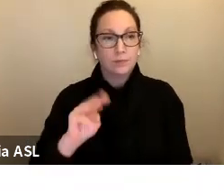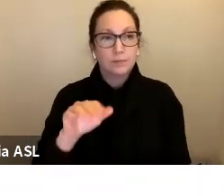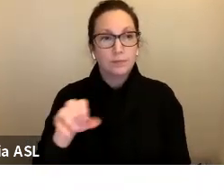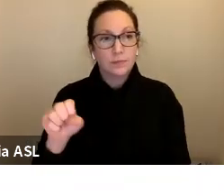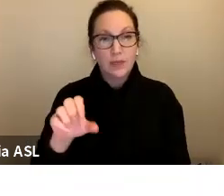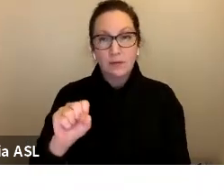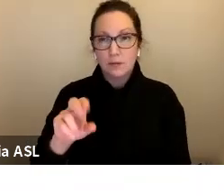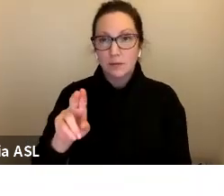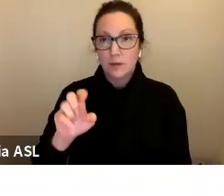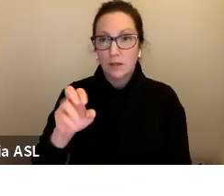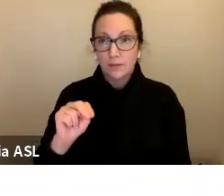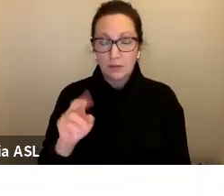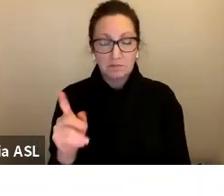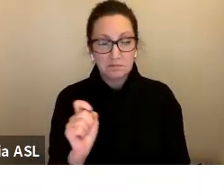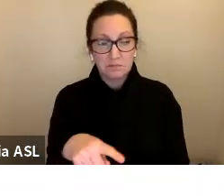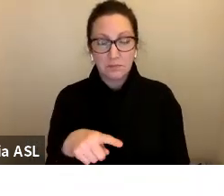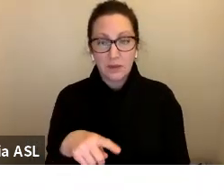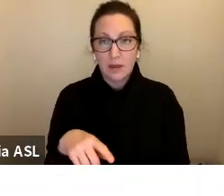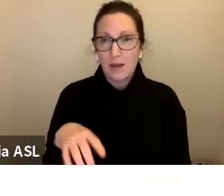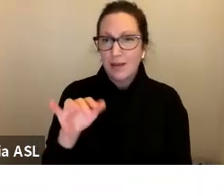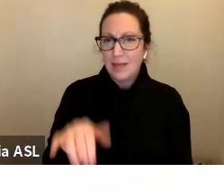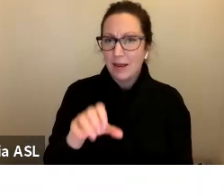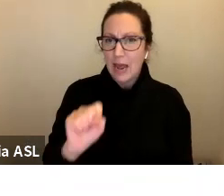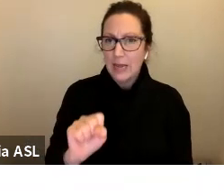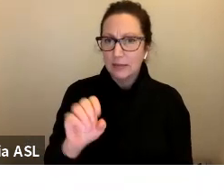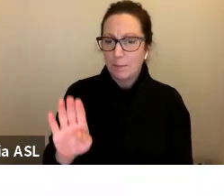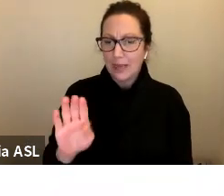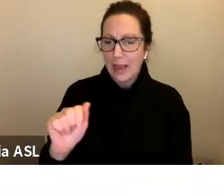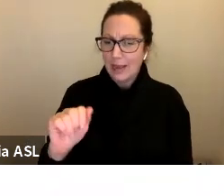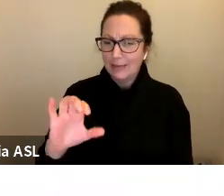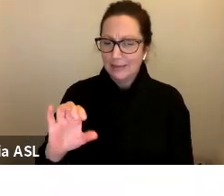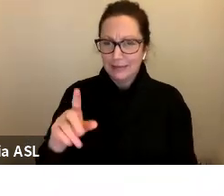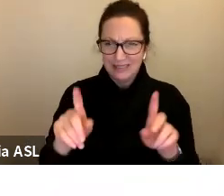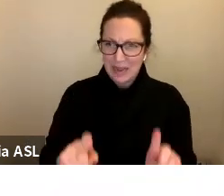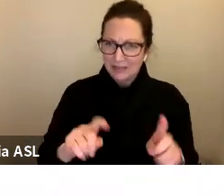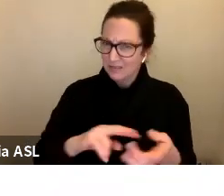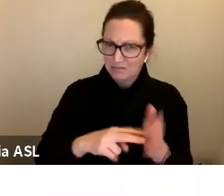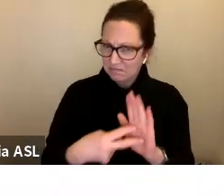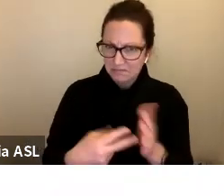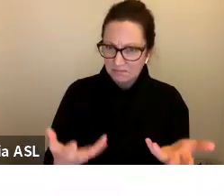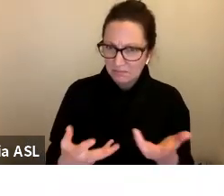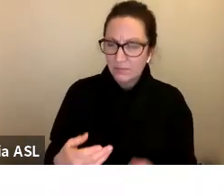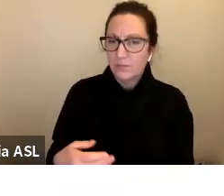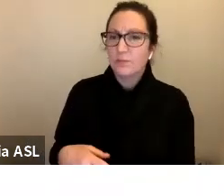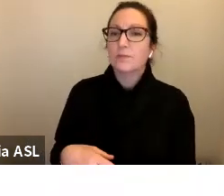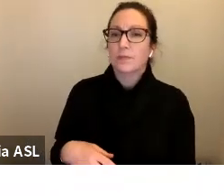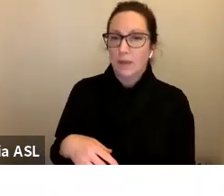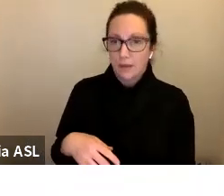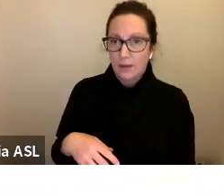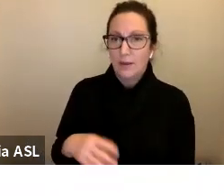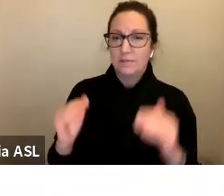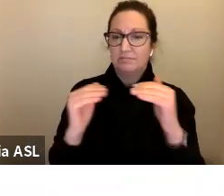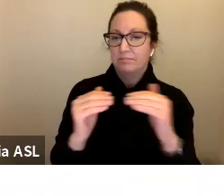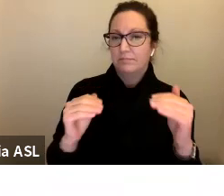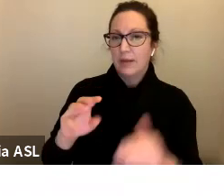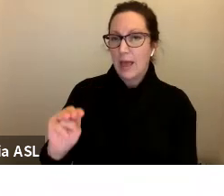if you know or not, the SBAC test, what is that? That is their equivalent of the